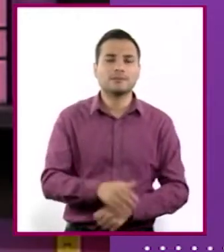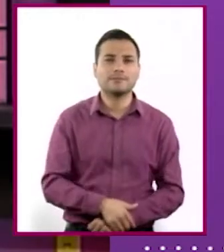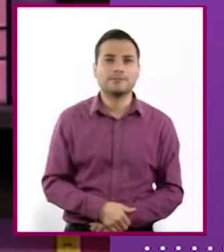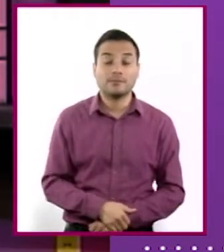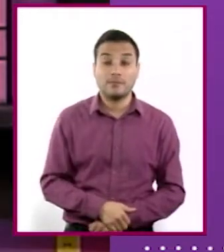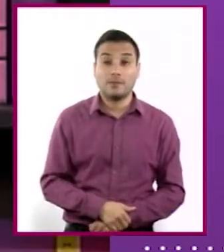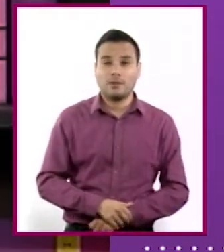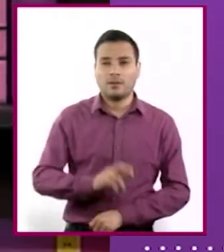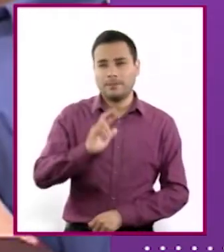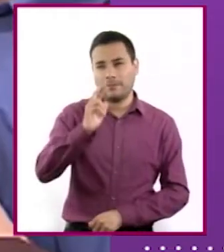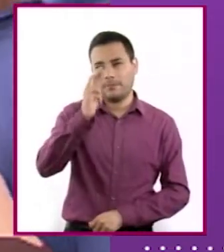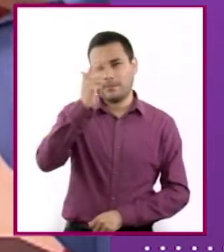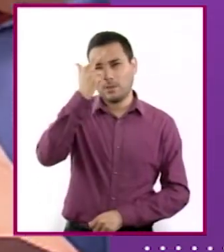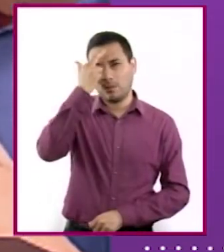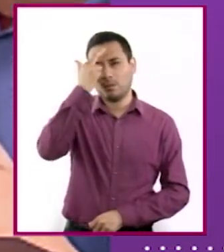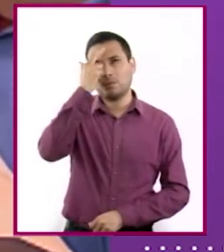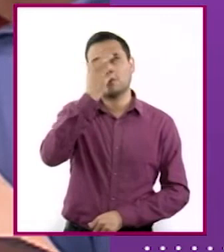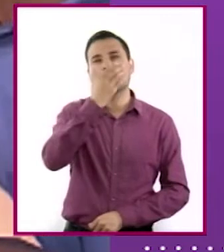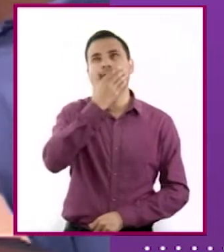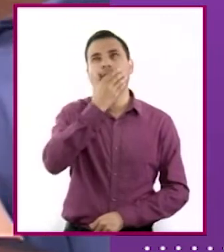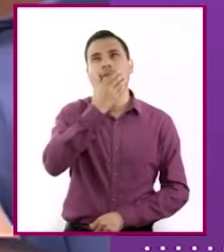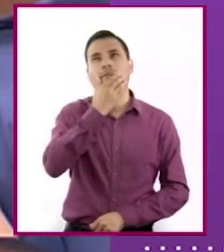Let me remember.